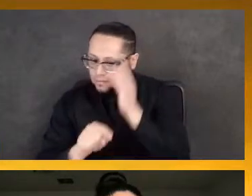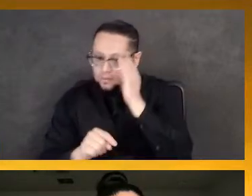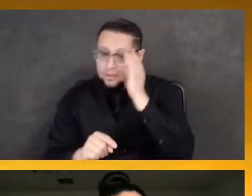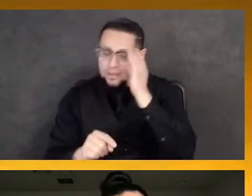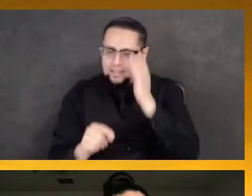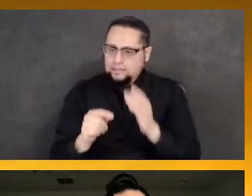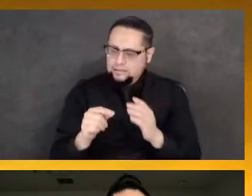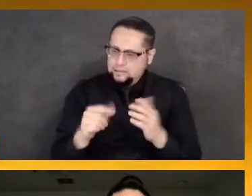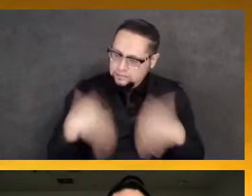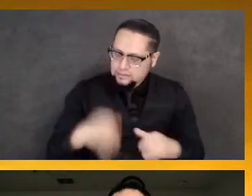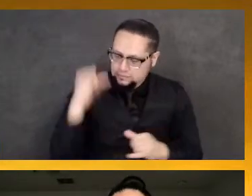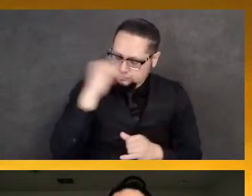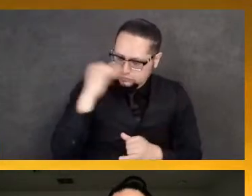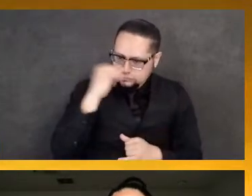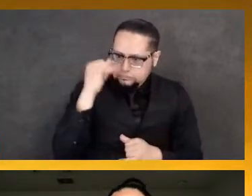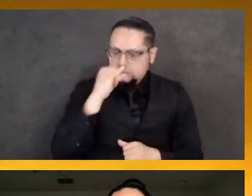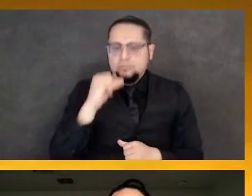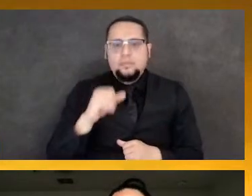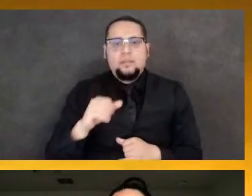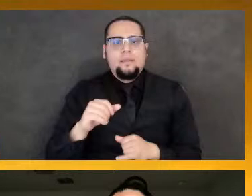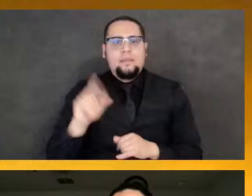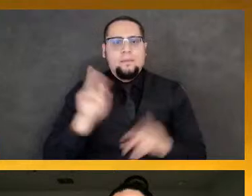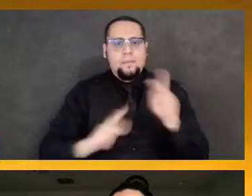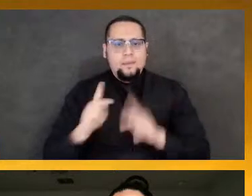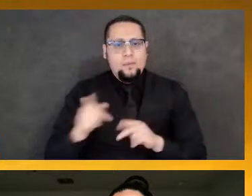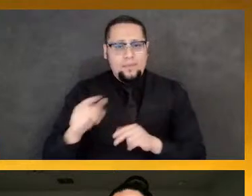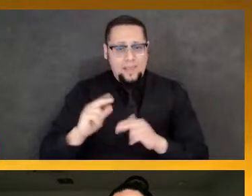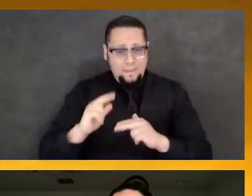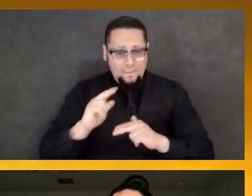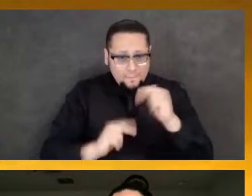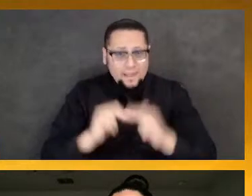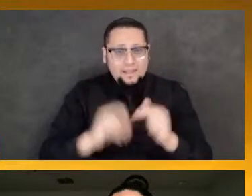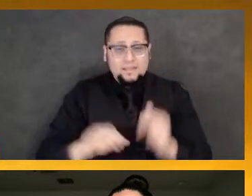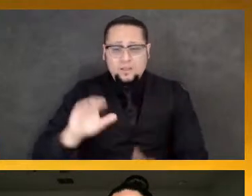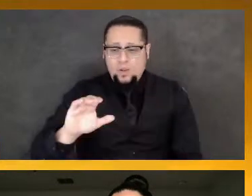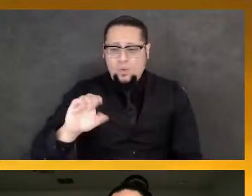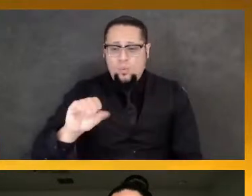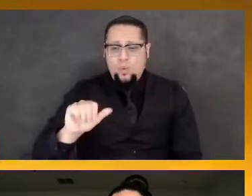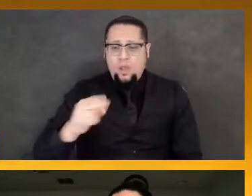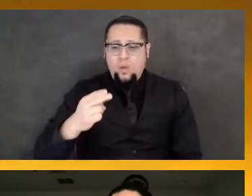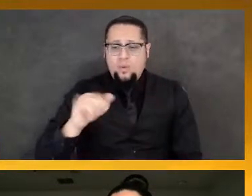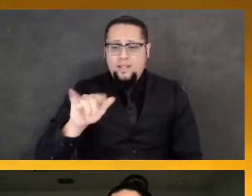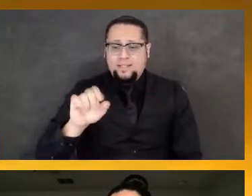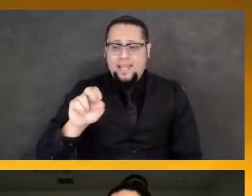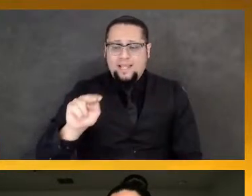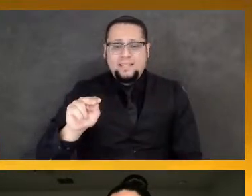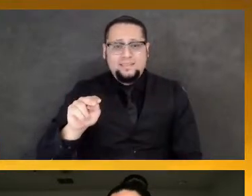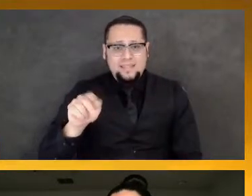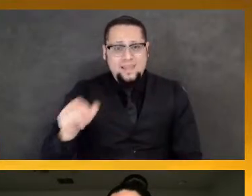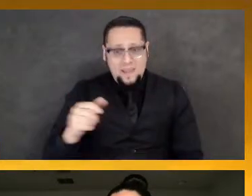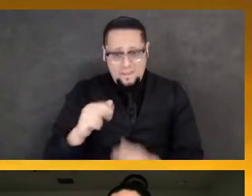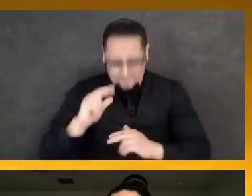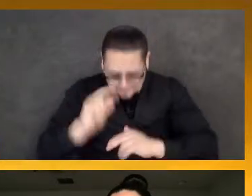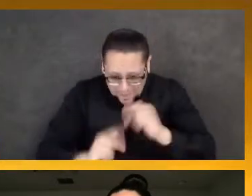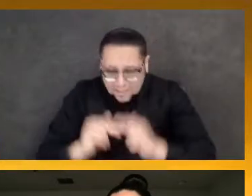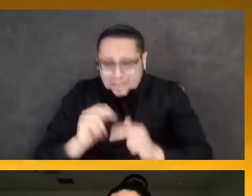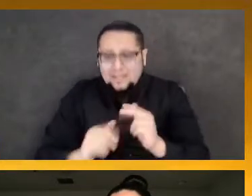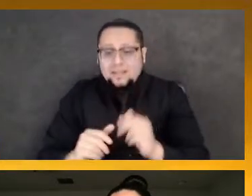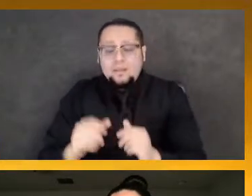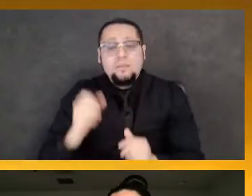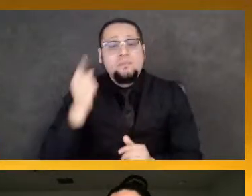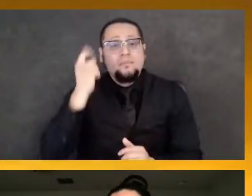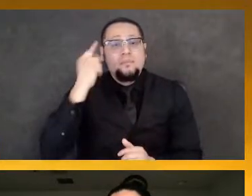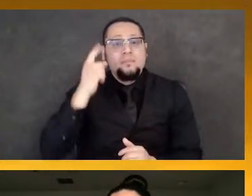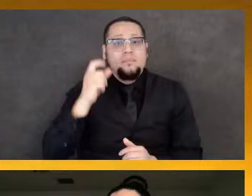indigenous people, the Coahuiltecans, that built those missions aren't there, recognized by